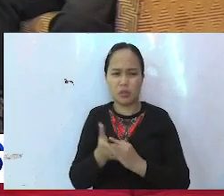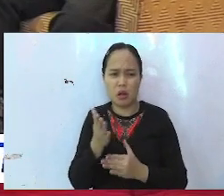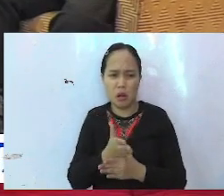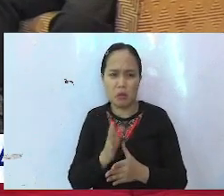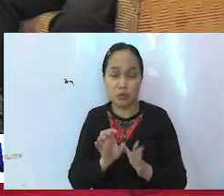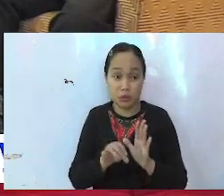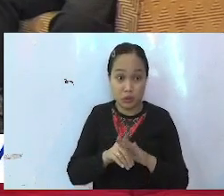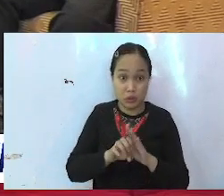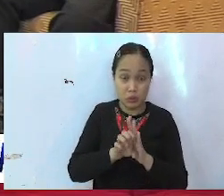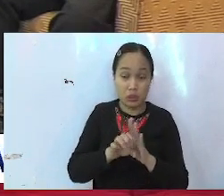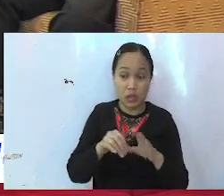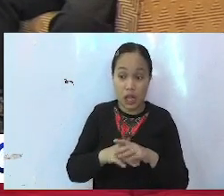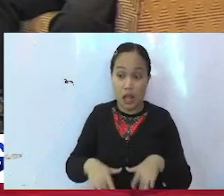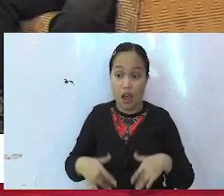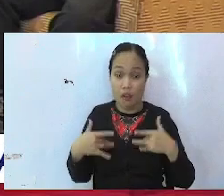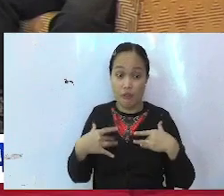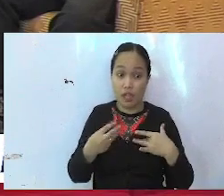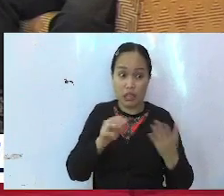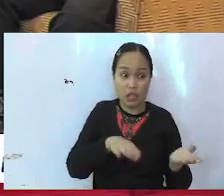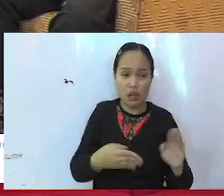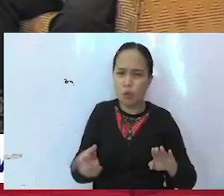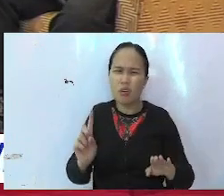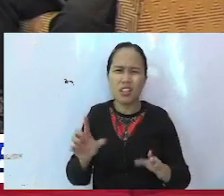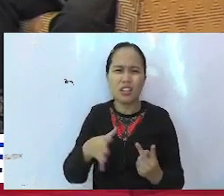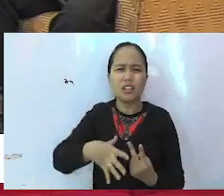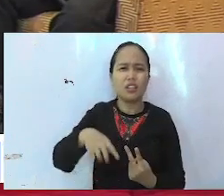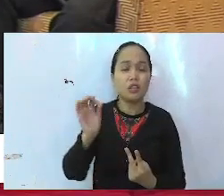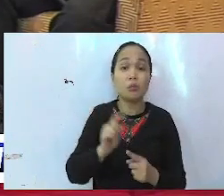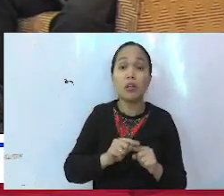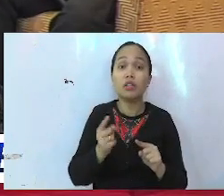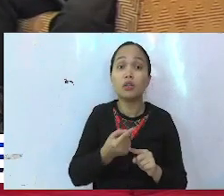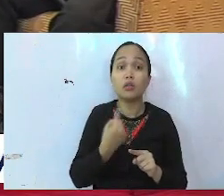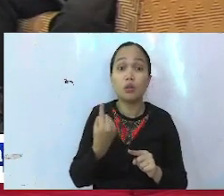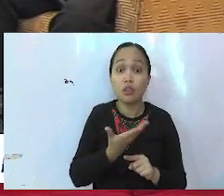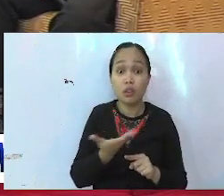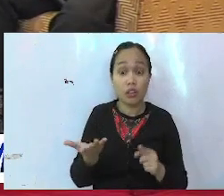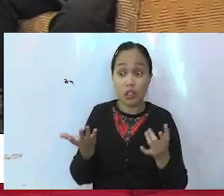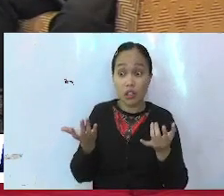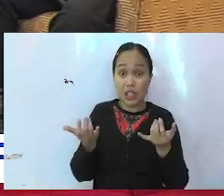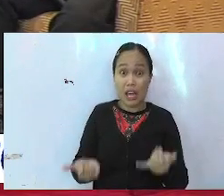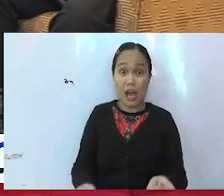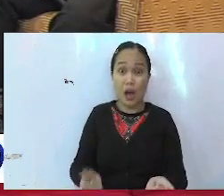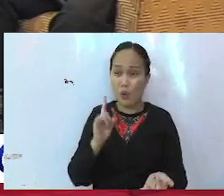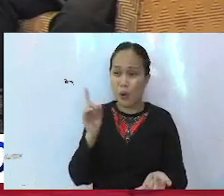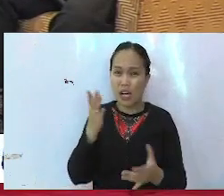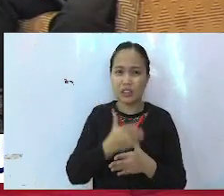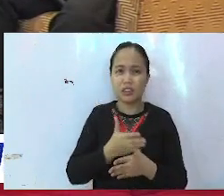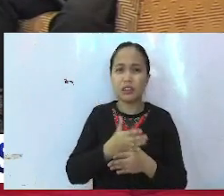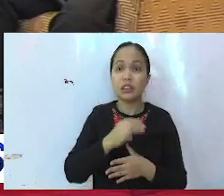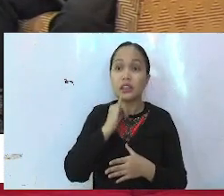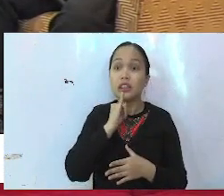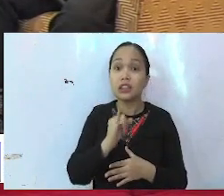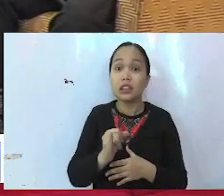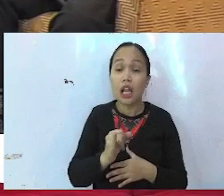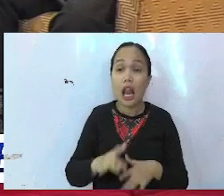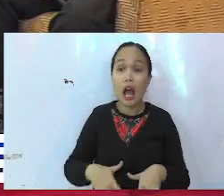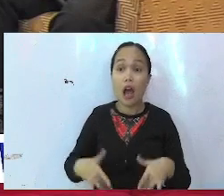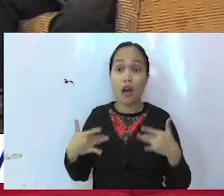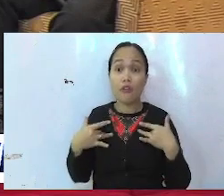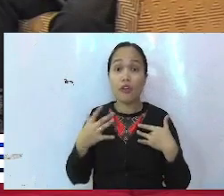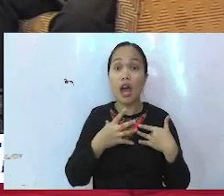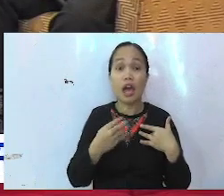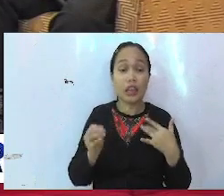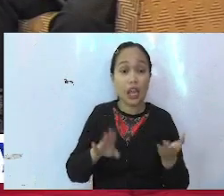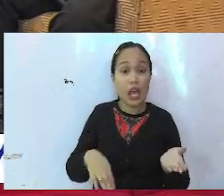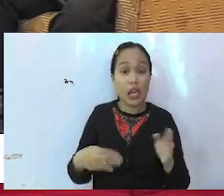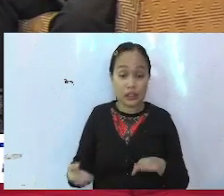situation? But the truth is, one of the things that they have to see right now is it's a life and death situation of their